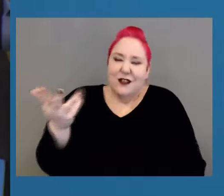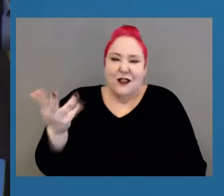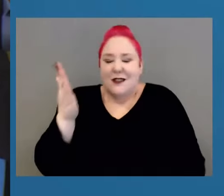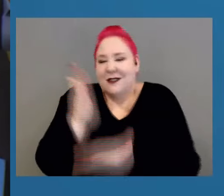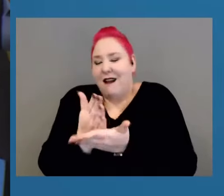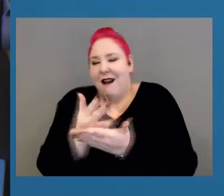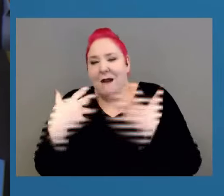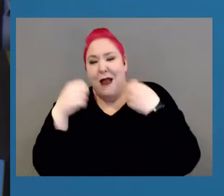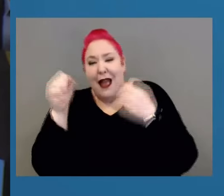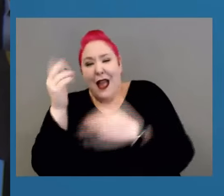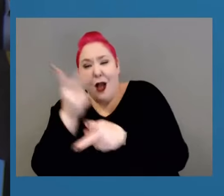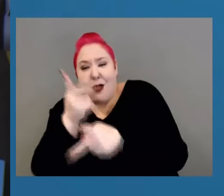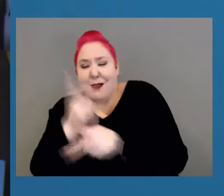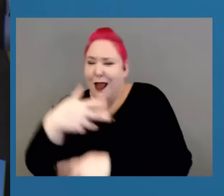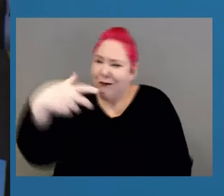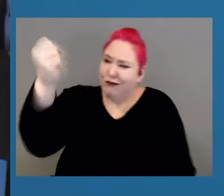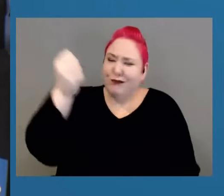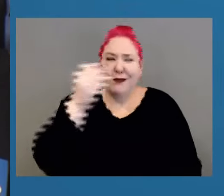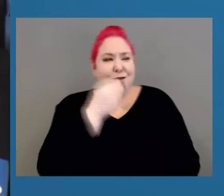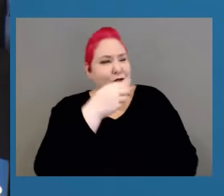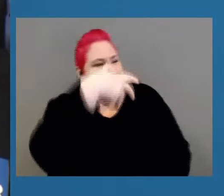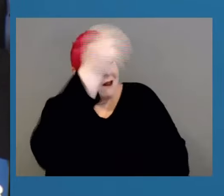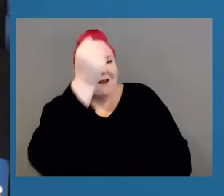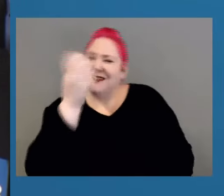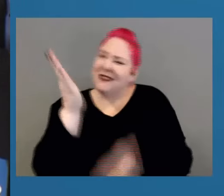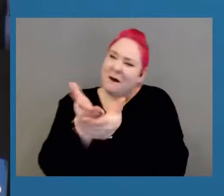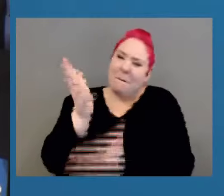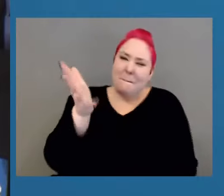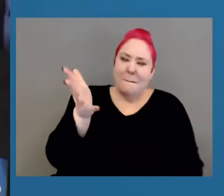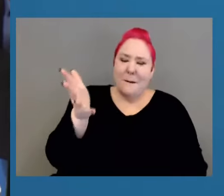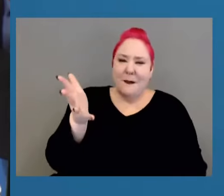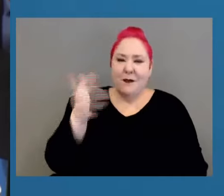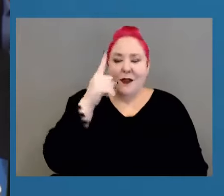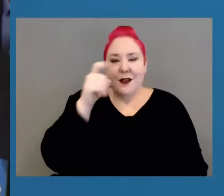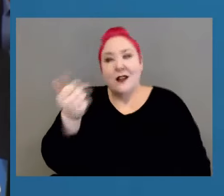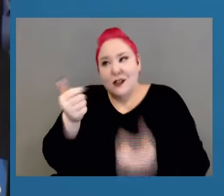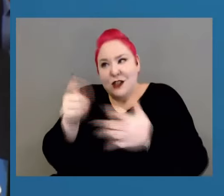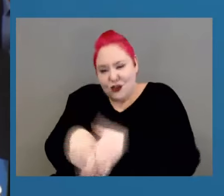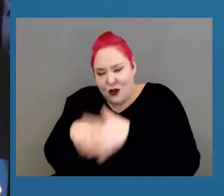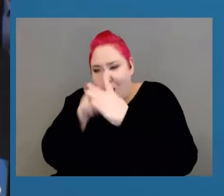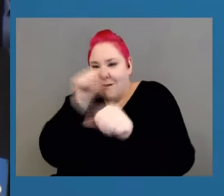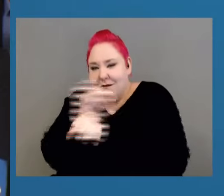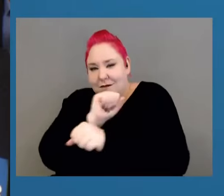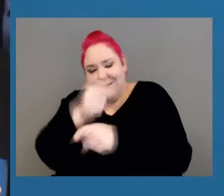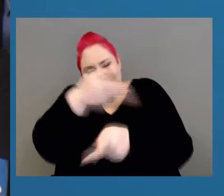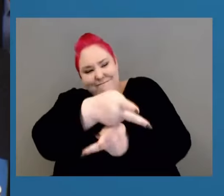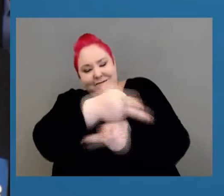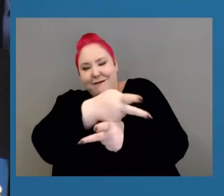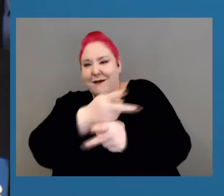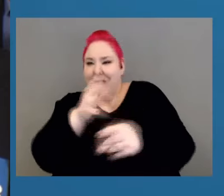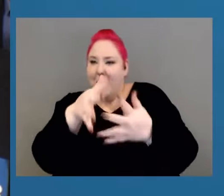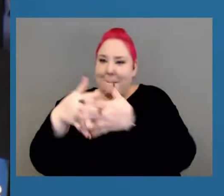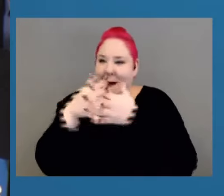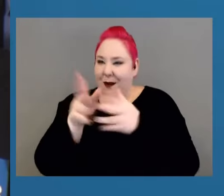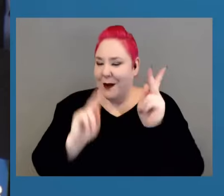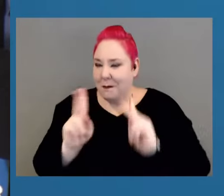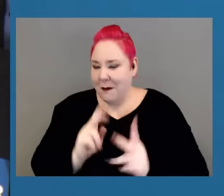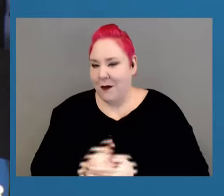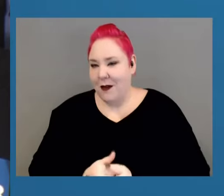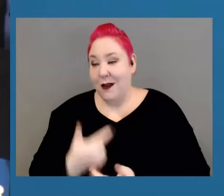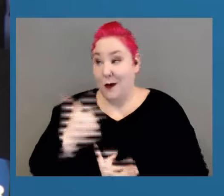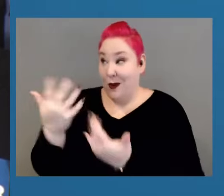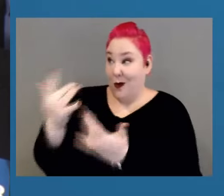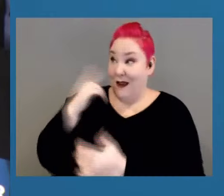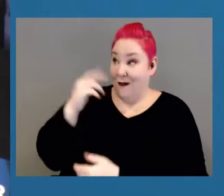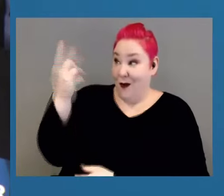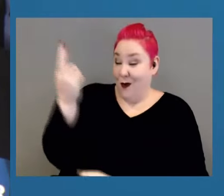Stop taking away food. Just start looking out for the American people. And while we wait for the Republicans to see